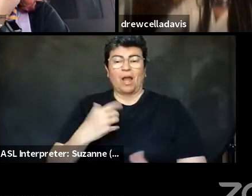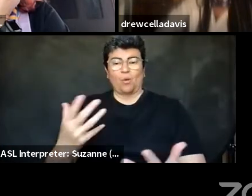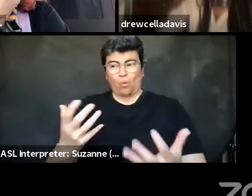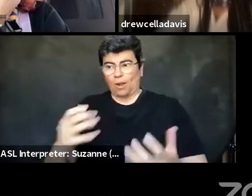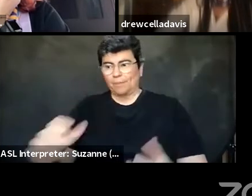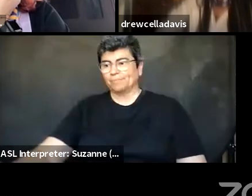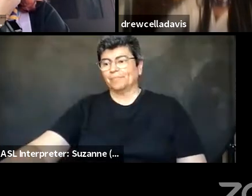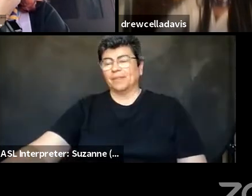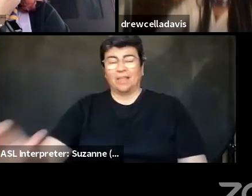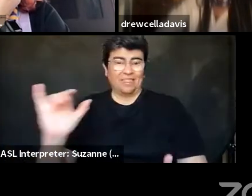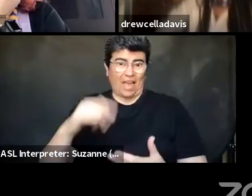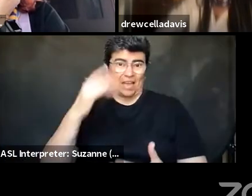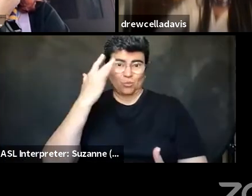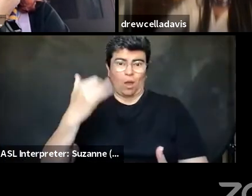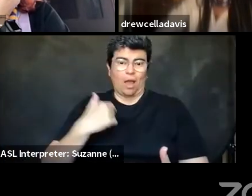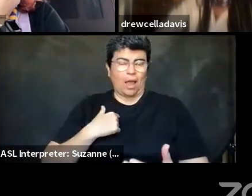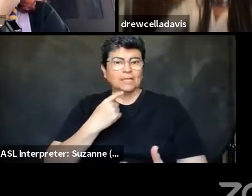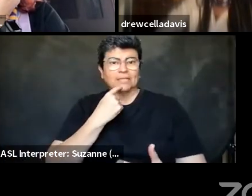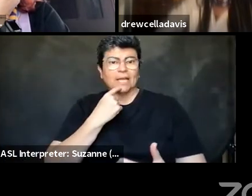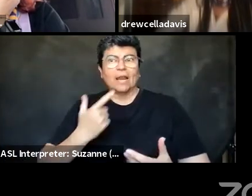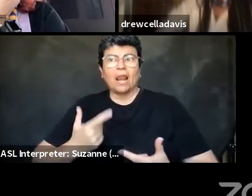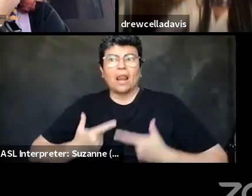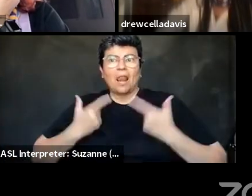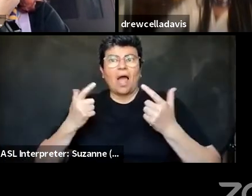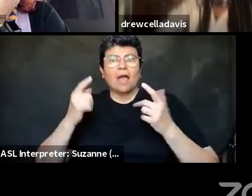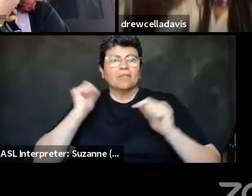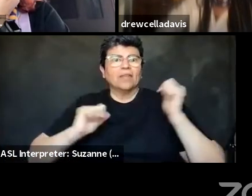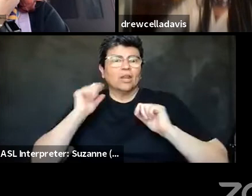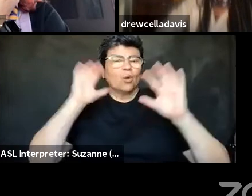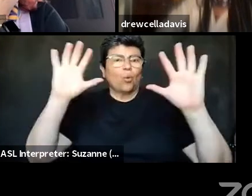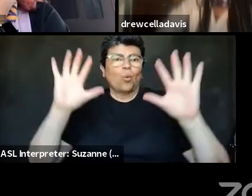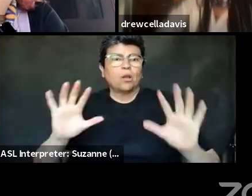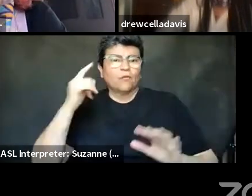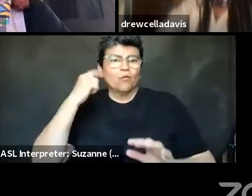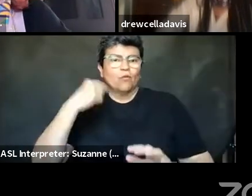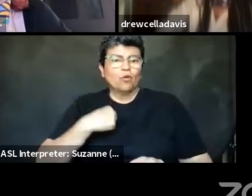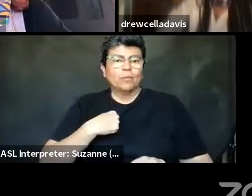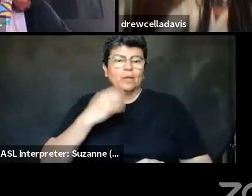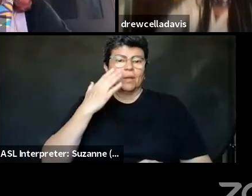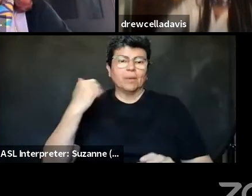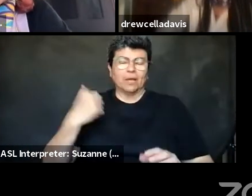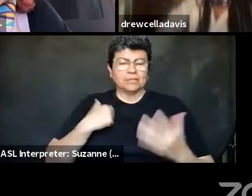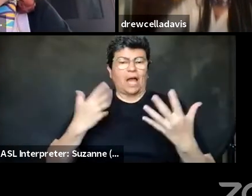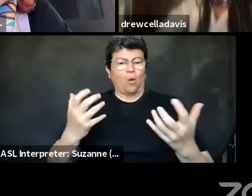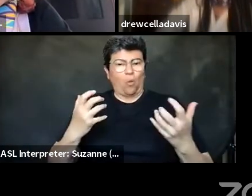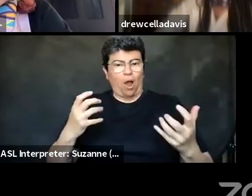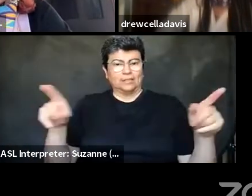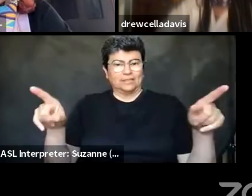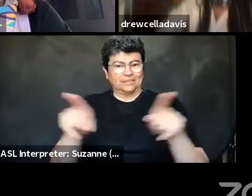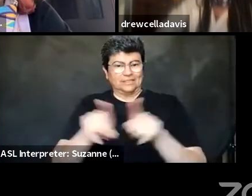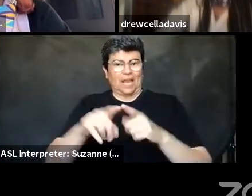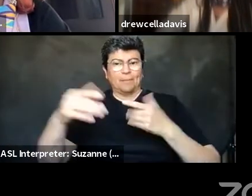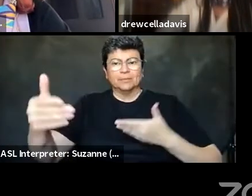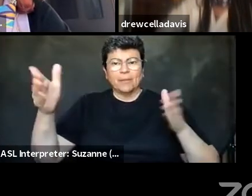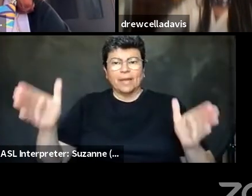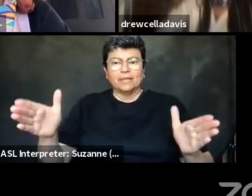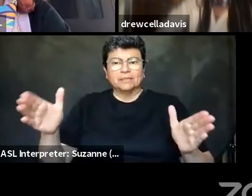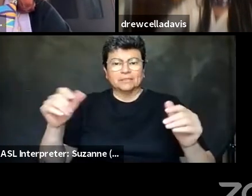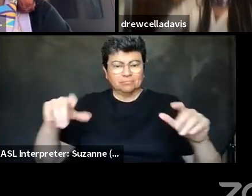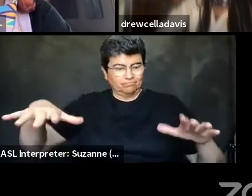That's why I felt live theater is so wonderful for me, is I want to be in the same space with the people